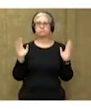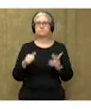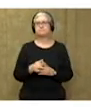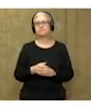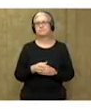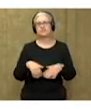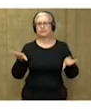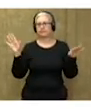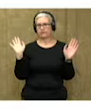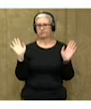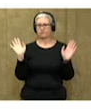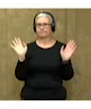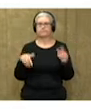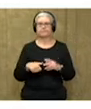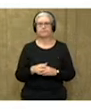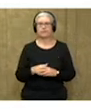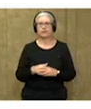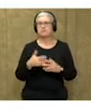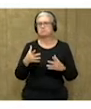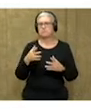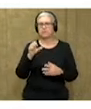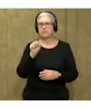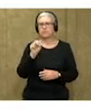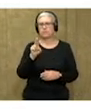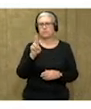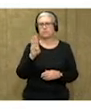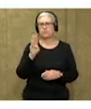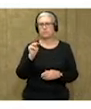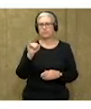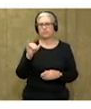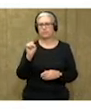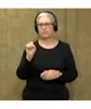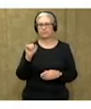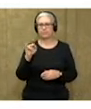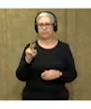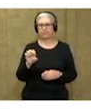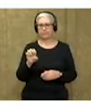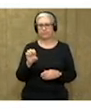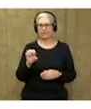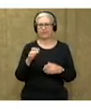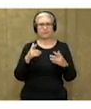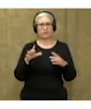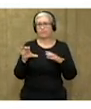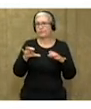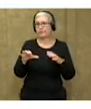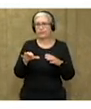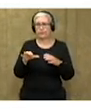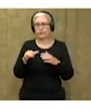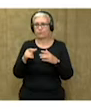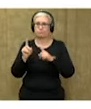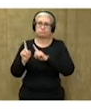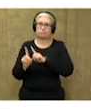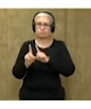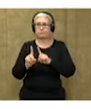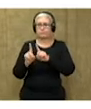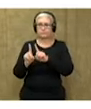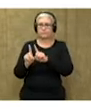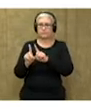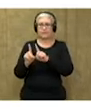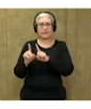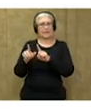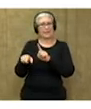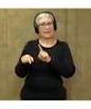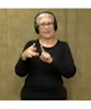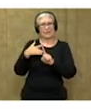what someone else wants you to do, even though you don't really want to. I want you to realize that